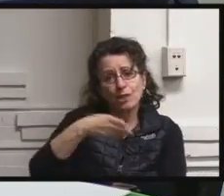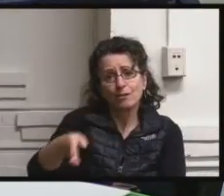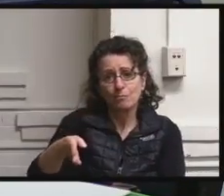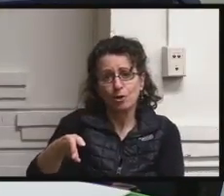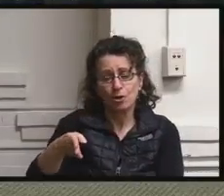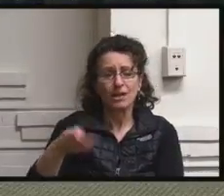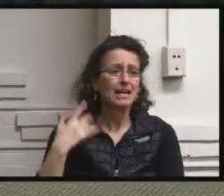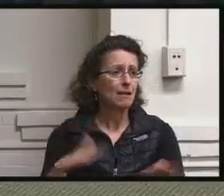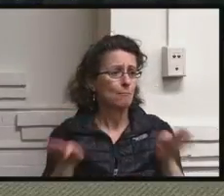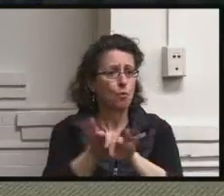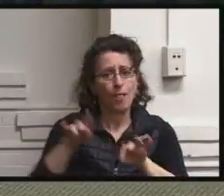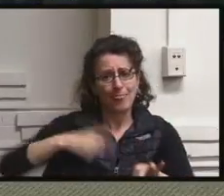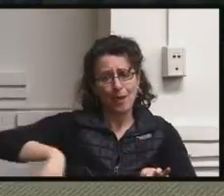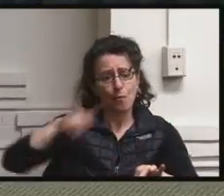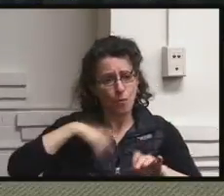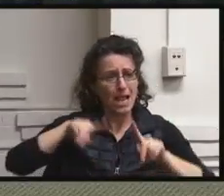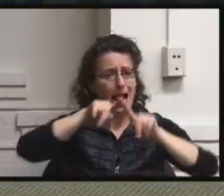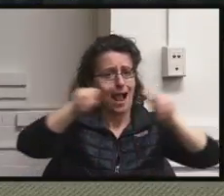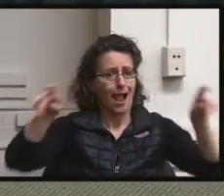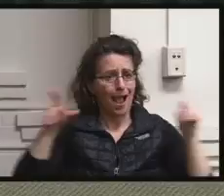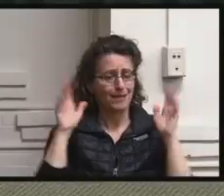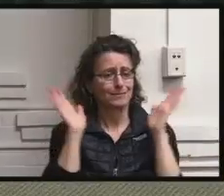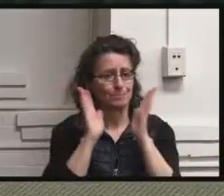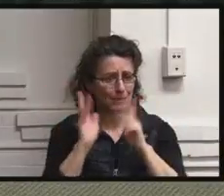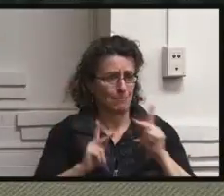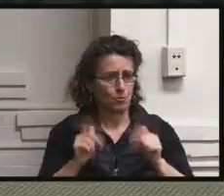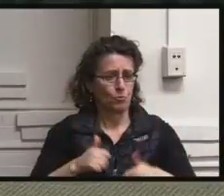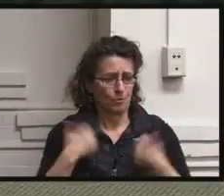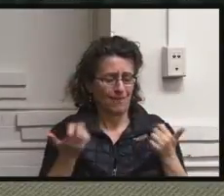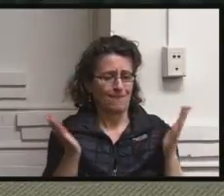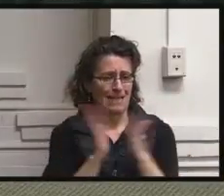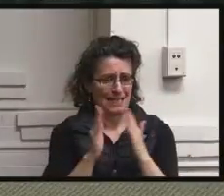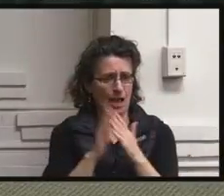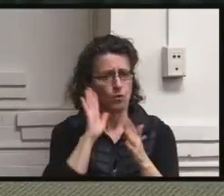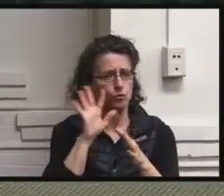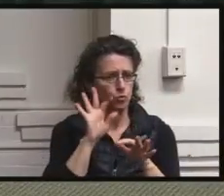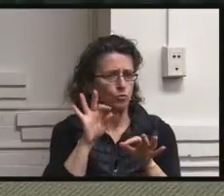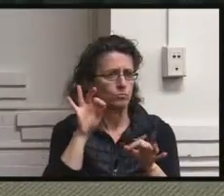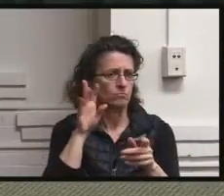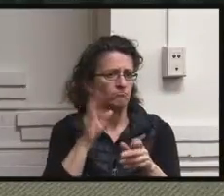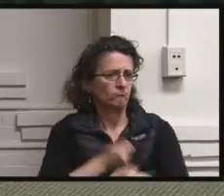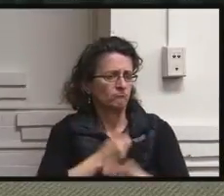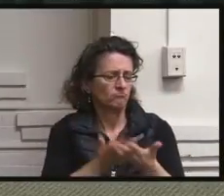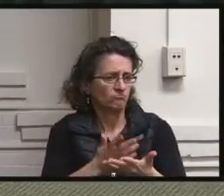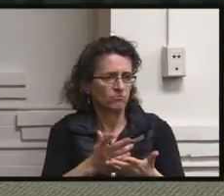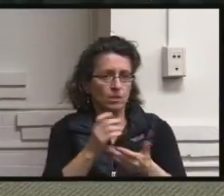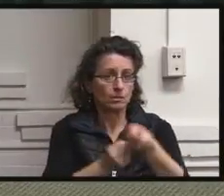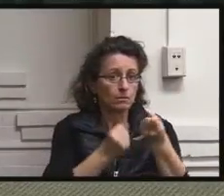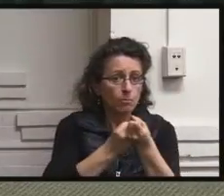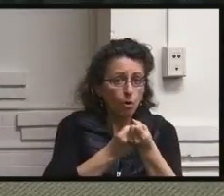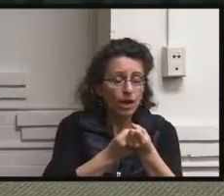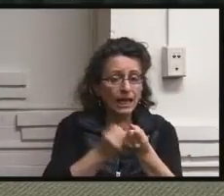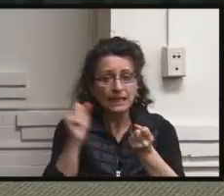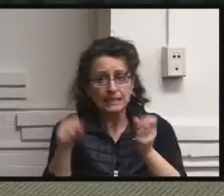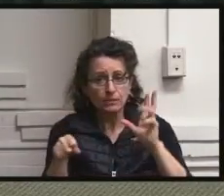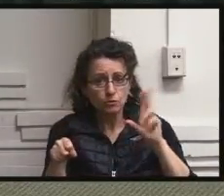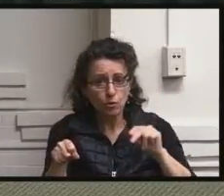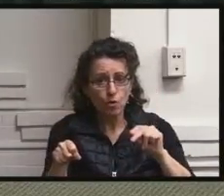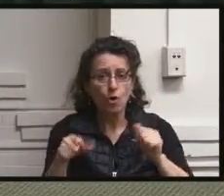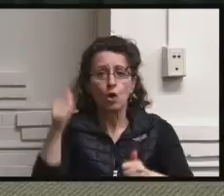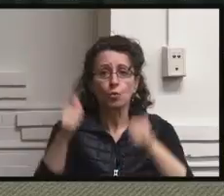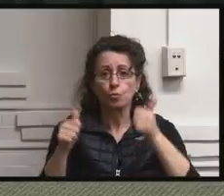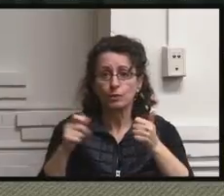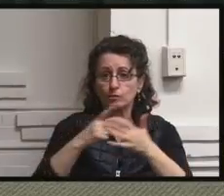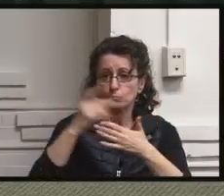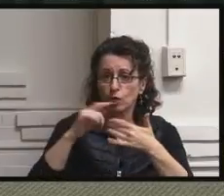question. And I'm not saying the ballot is the best way. I'm just saying it's not just, there are other